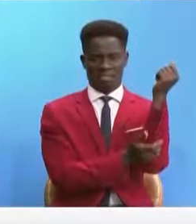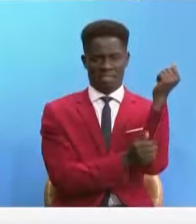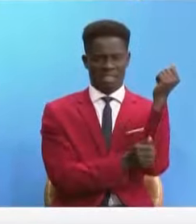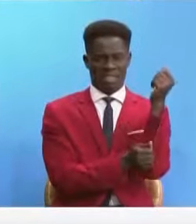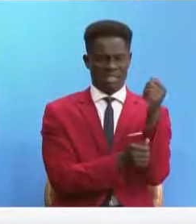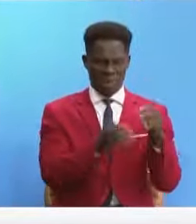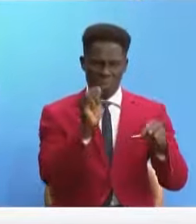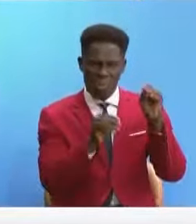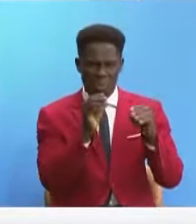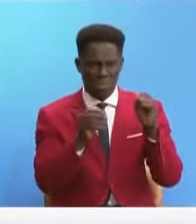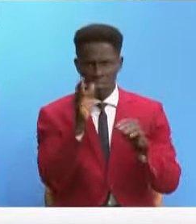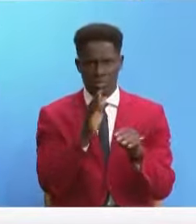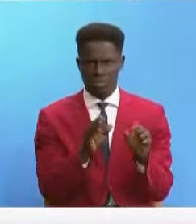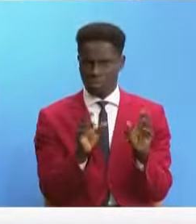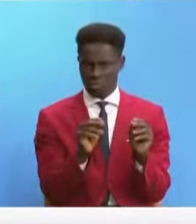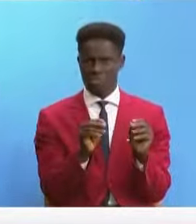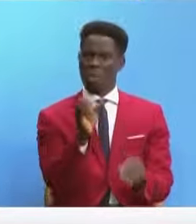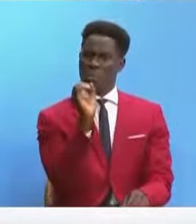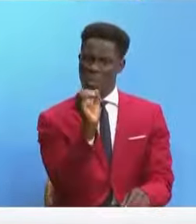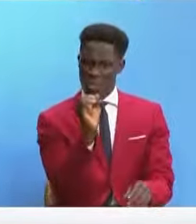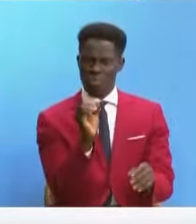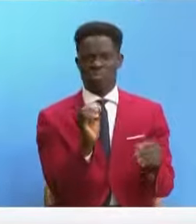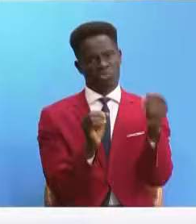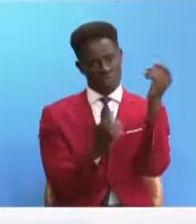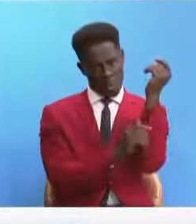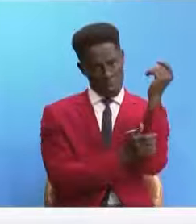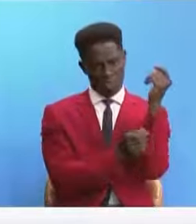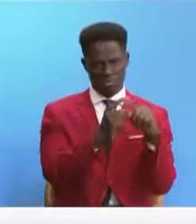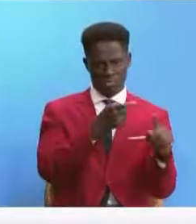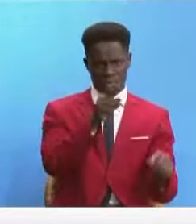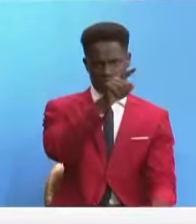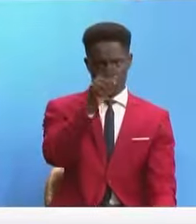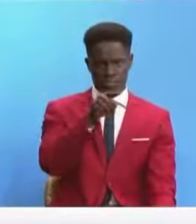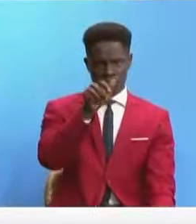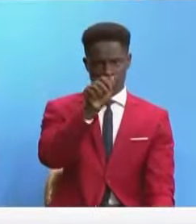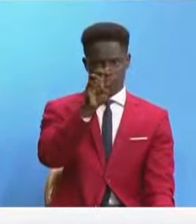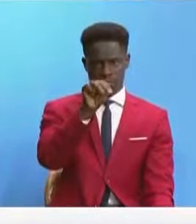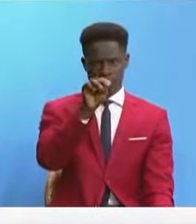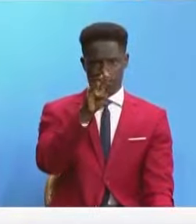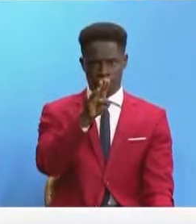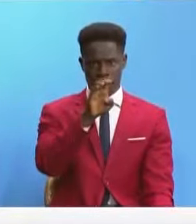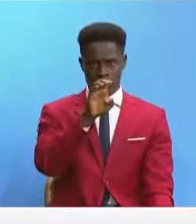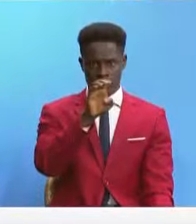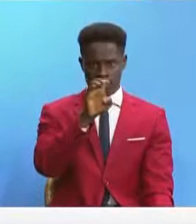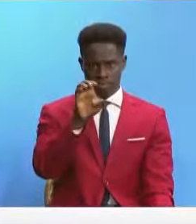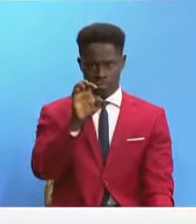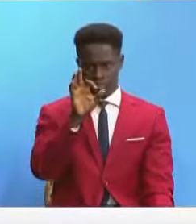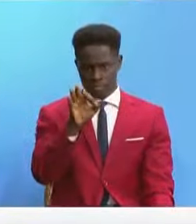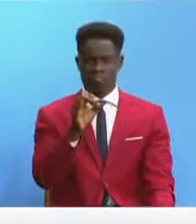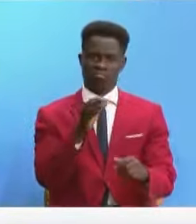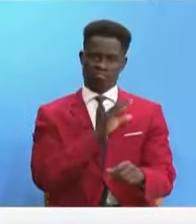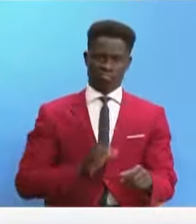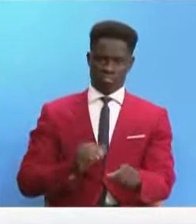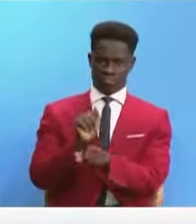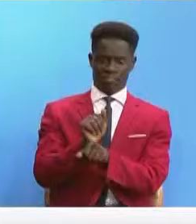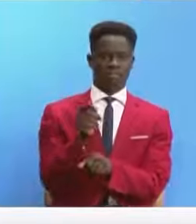modified grade A white maize from Zambef Company. FRA Public Relations Coordinator John Chipandwe has clarified